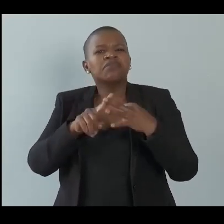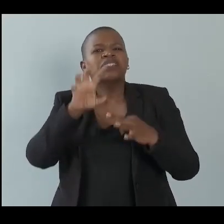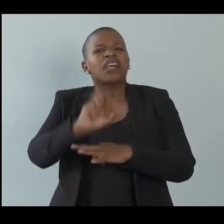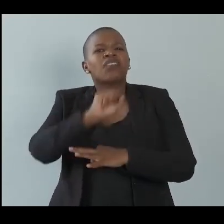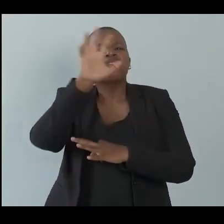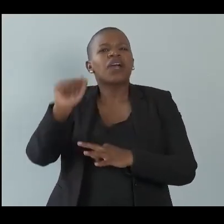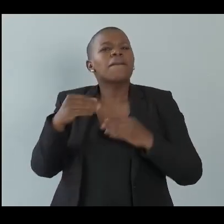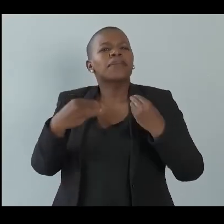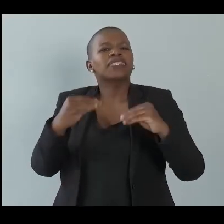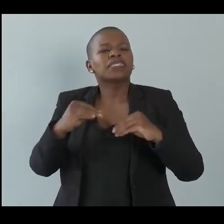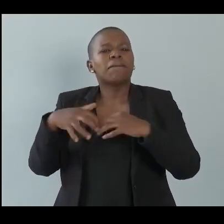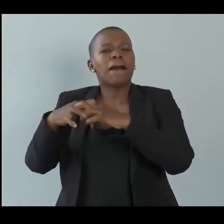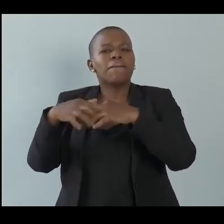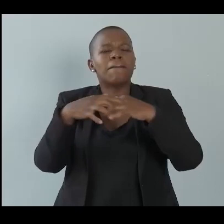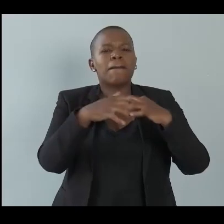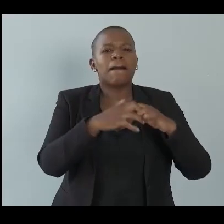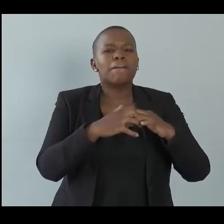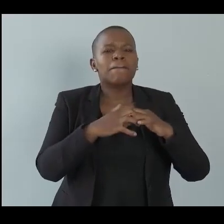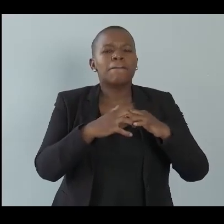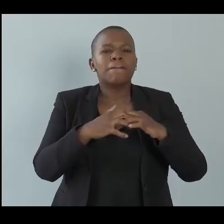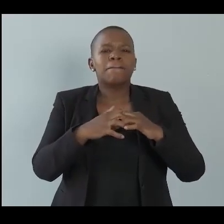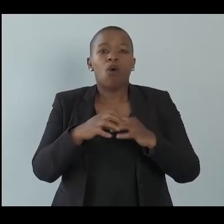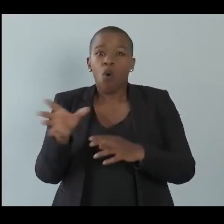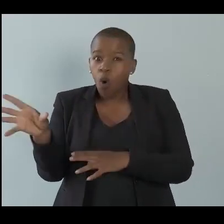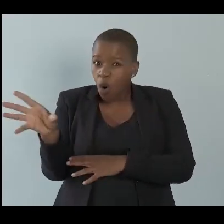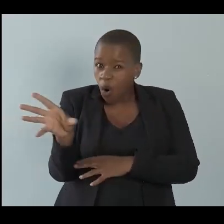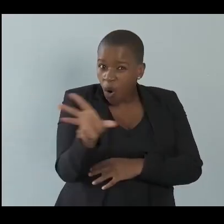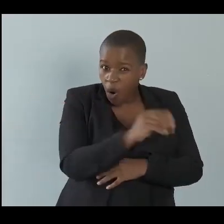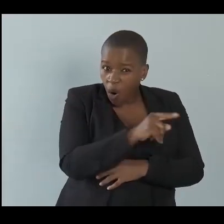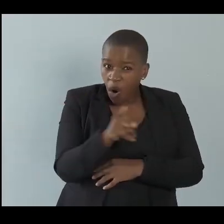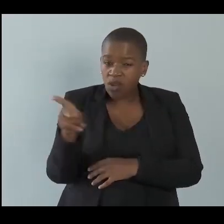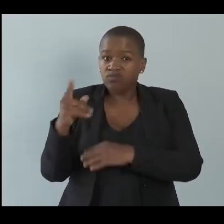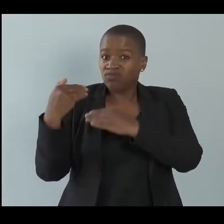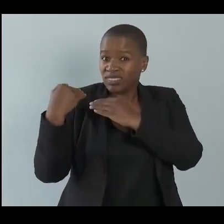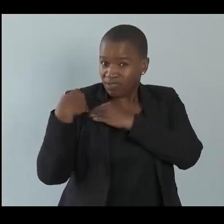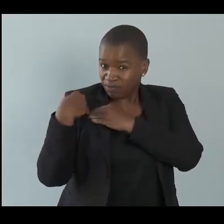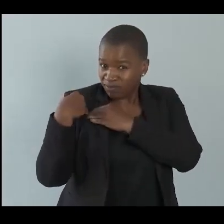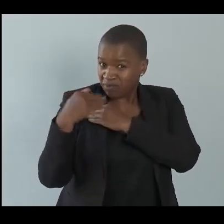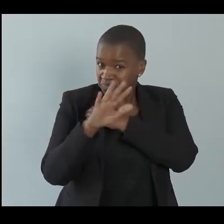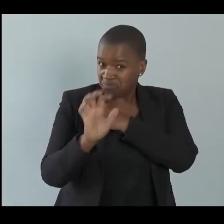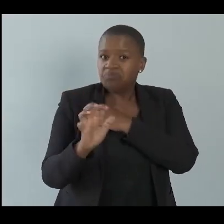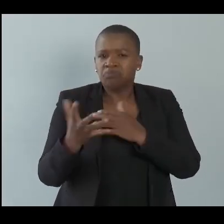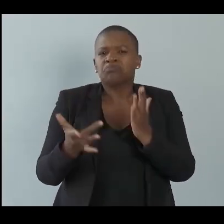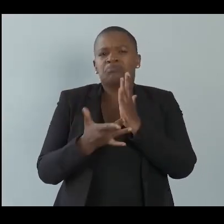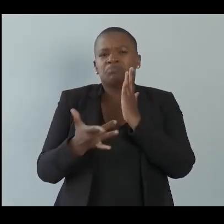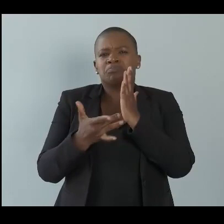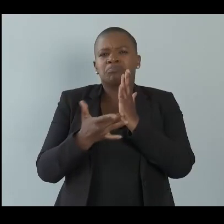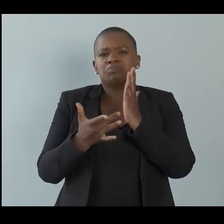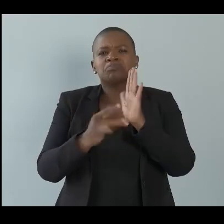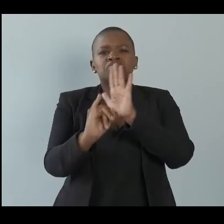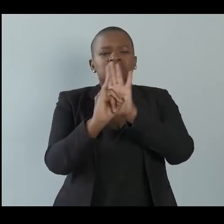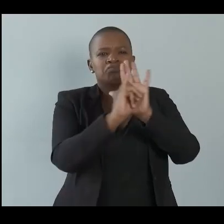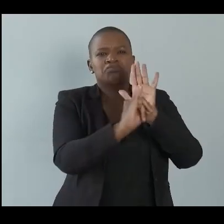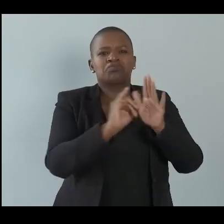infrastructure, all while safeguarding you, your assets, and your digital identity. What